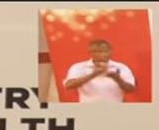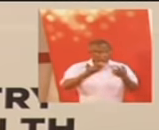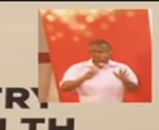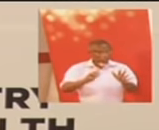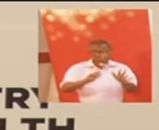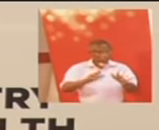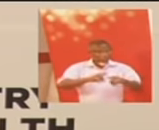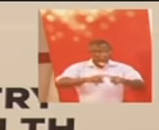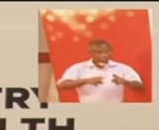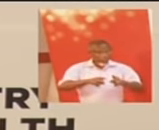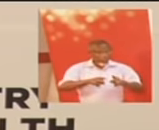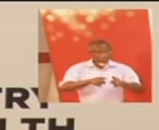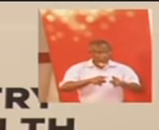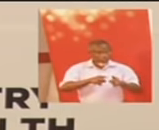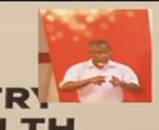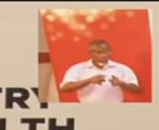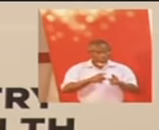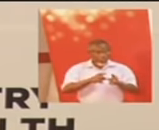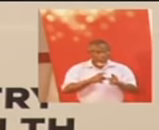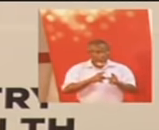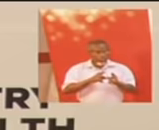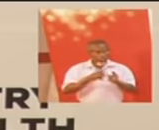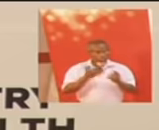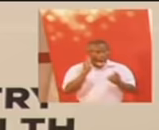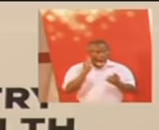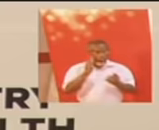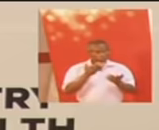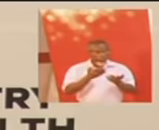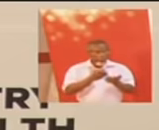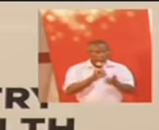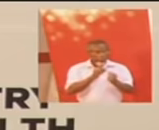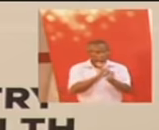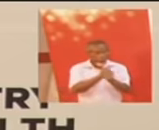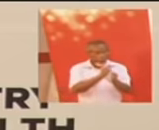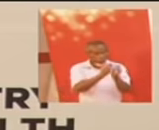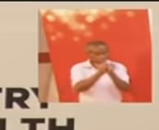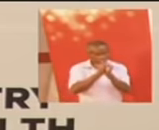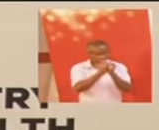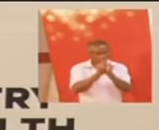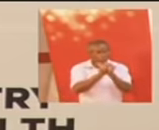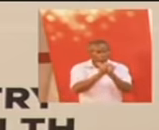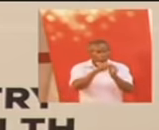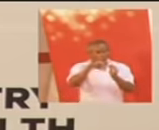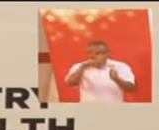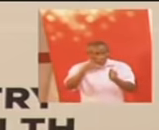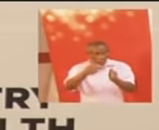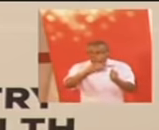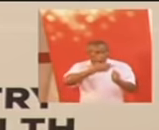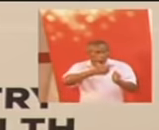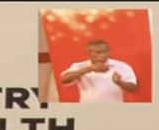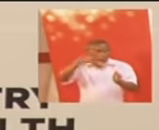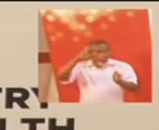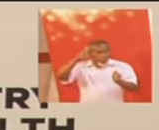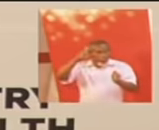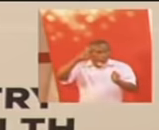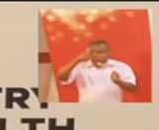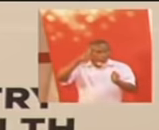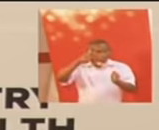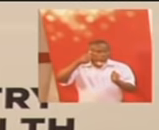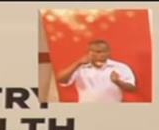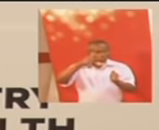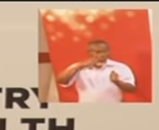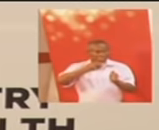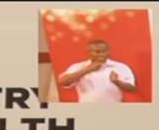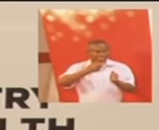of internship, where they are usually meant to work alongside other individuals. Once you are house officer level and